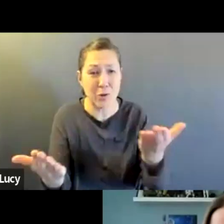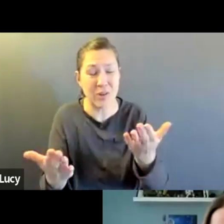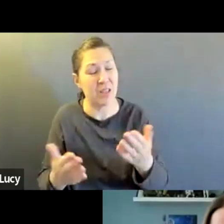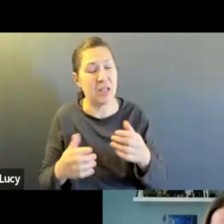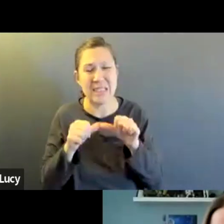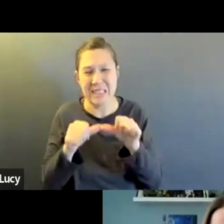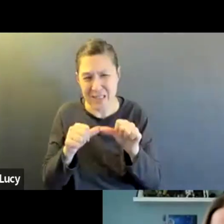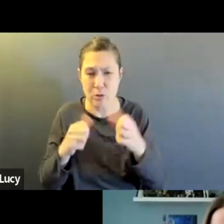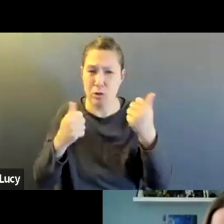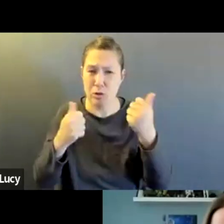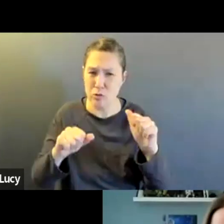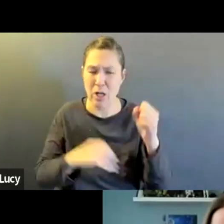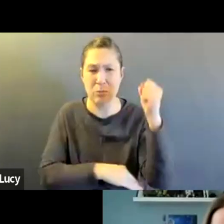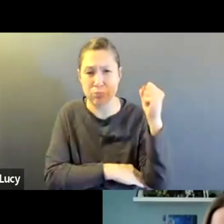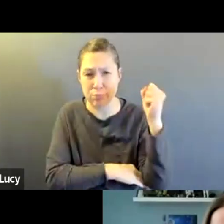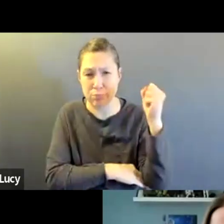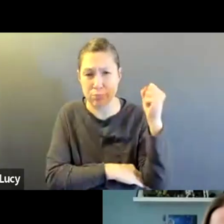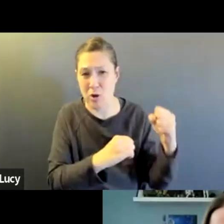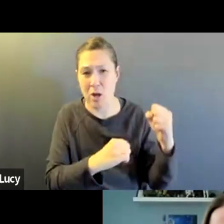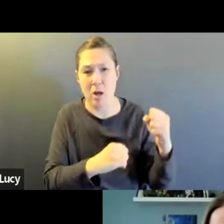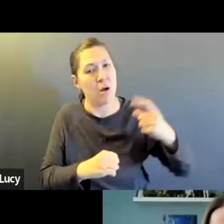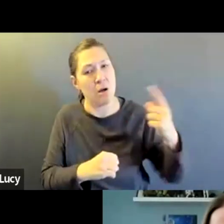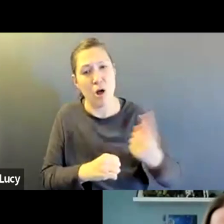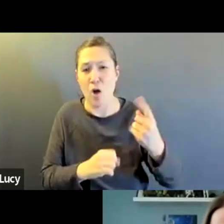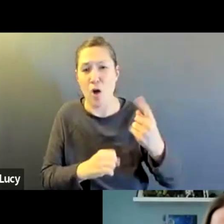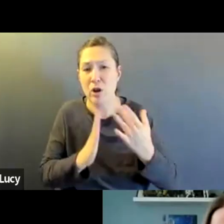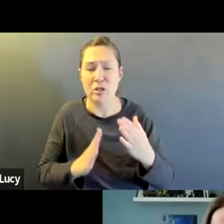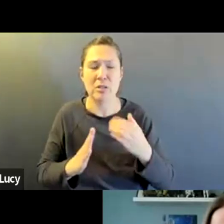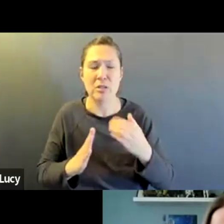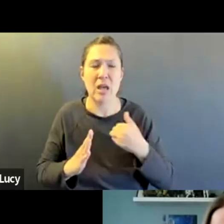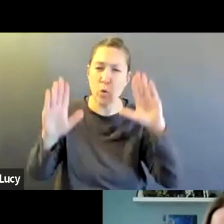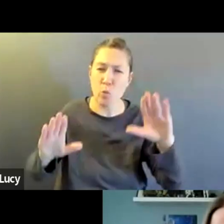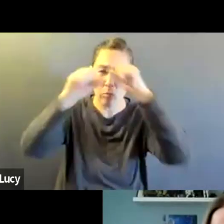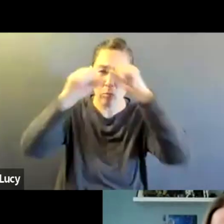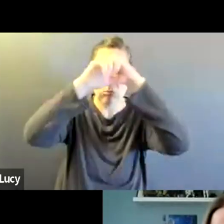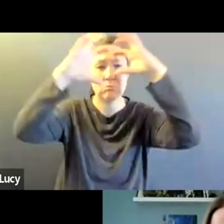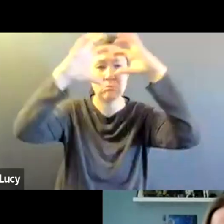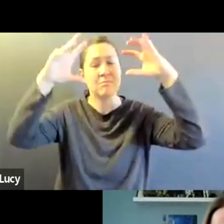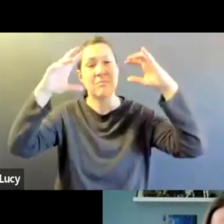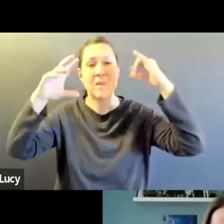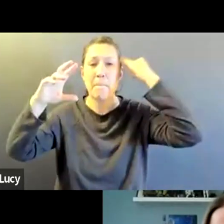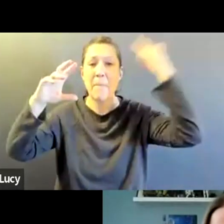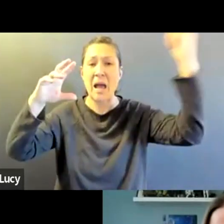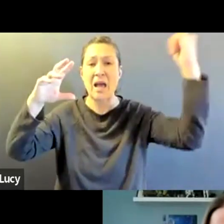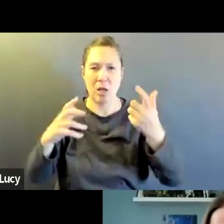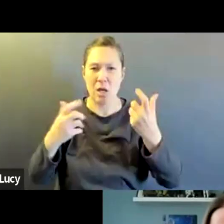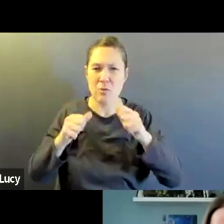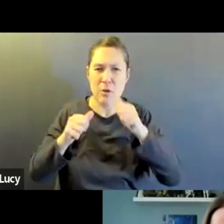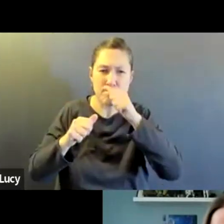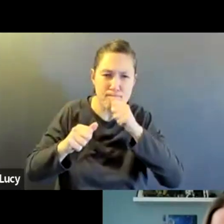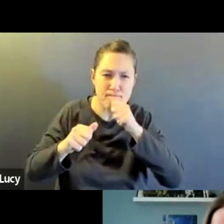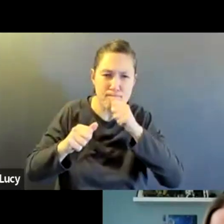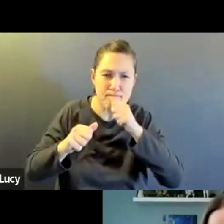get through this together. It's always artists who have the imagination to build back from these moments. It's us. We are